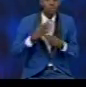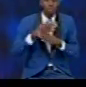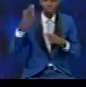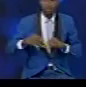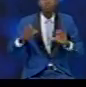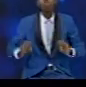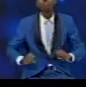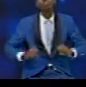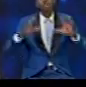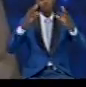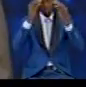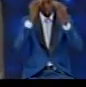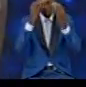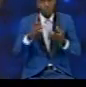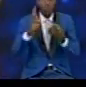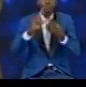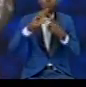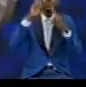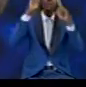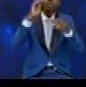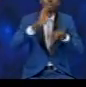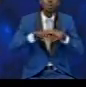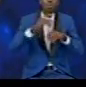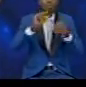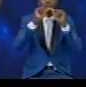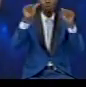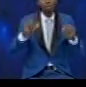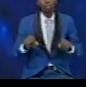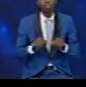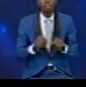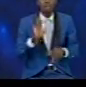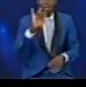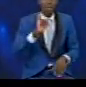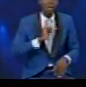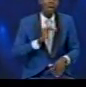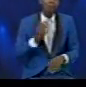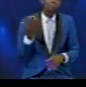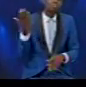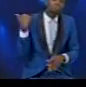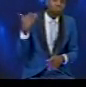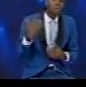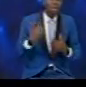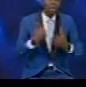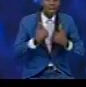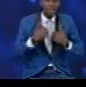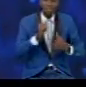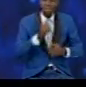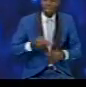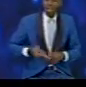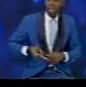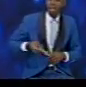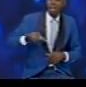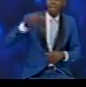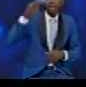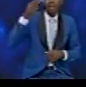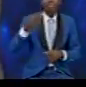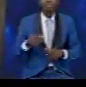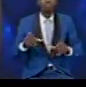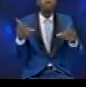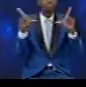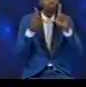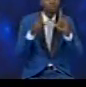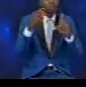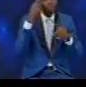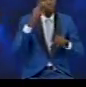to him on the altar. I used to have a high standard, a high standard of living for